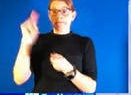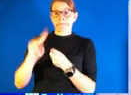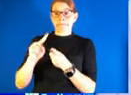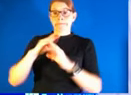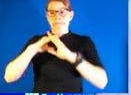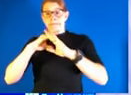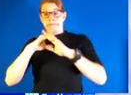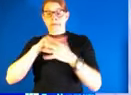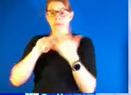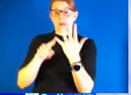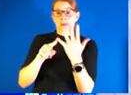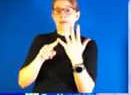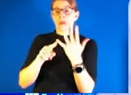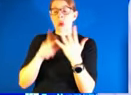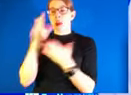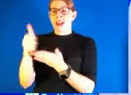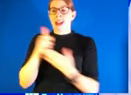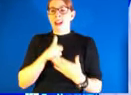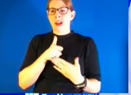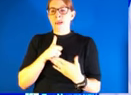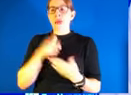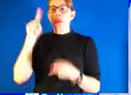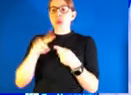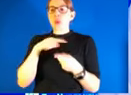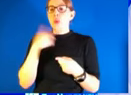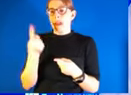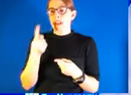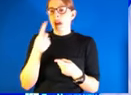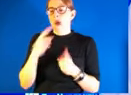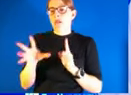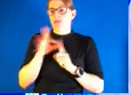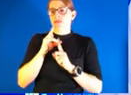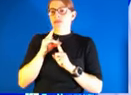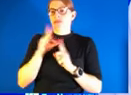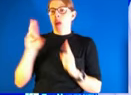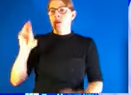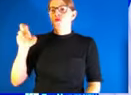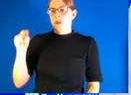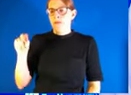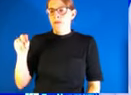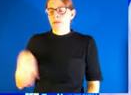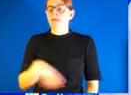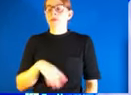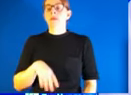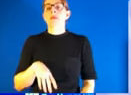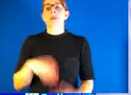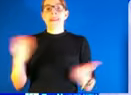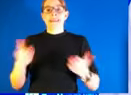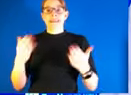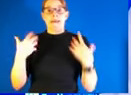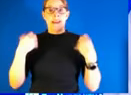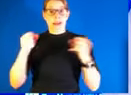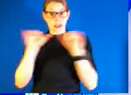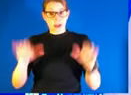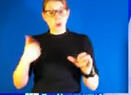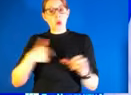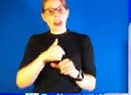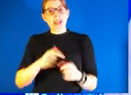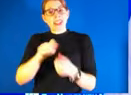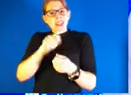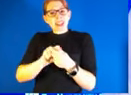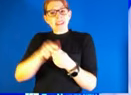those things to reduce your risk. But certainly here in the healthcare system, we do have specific visors for use,